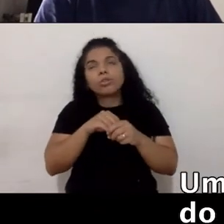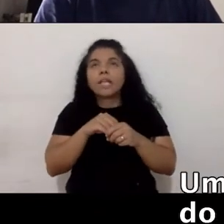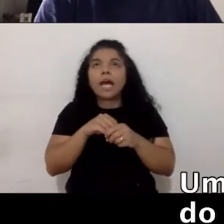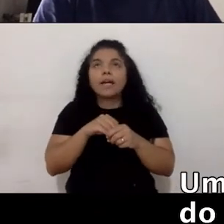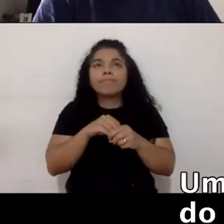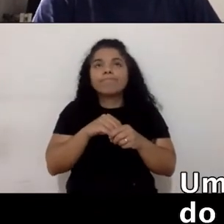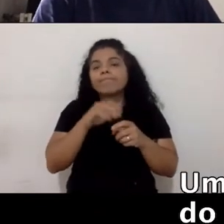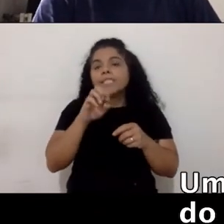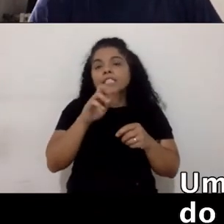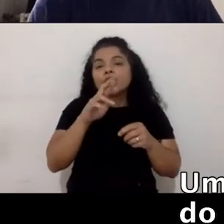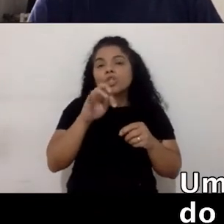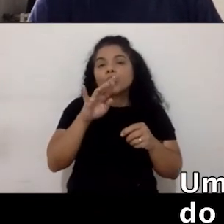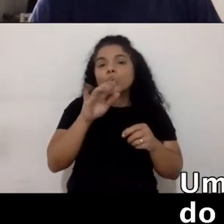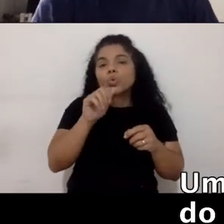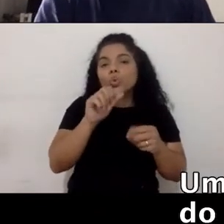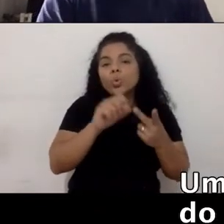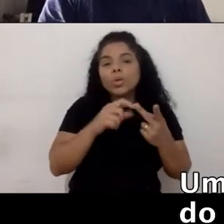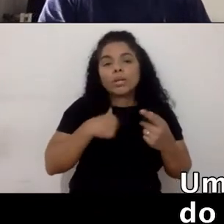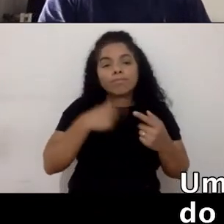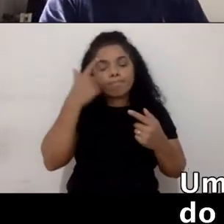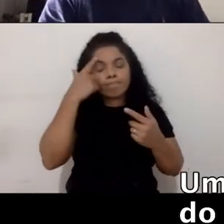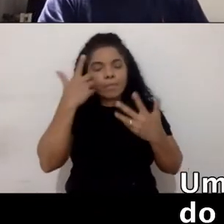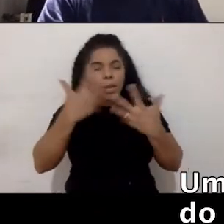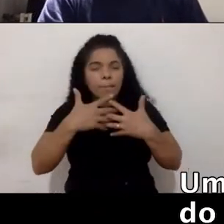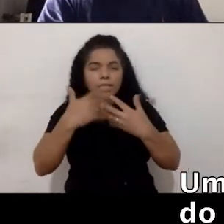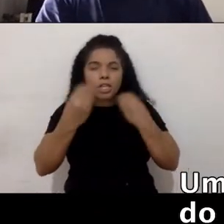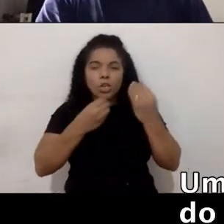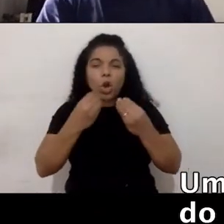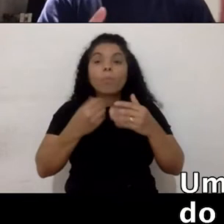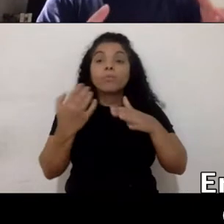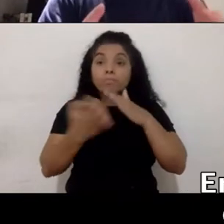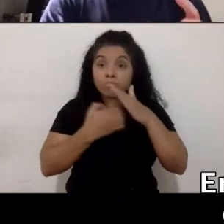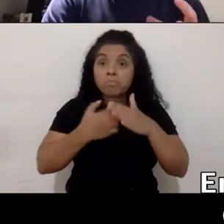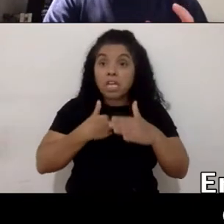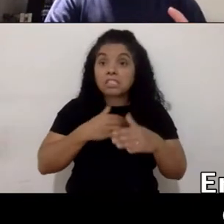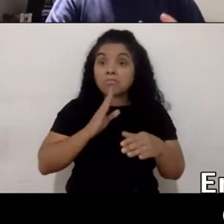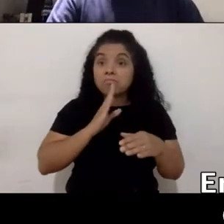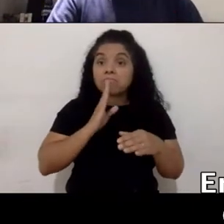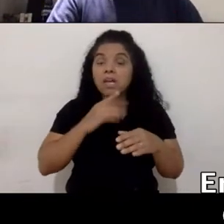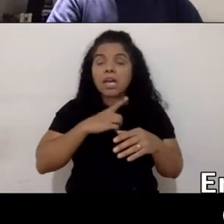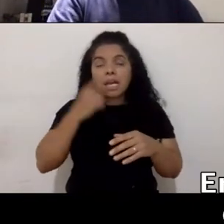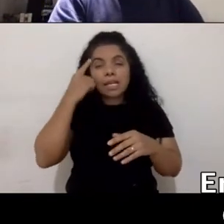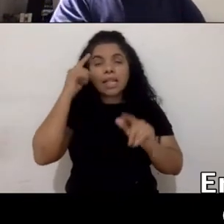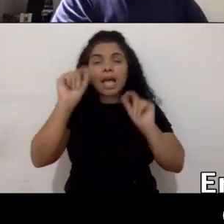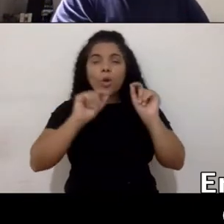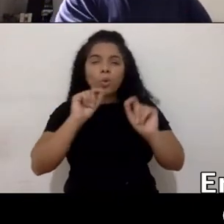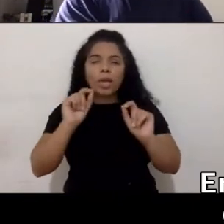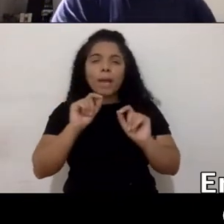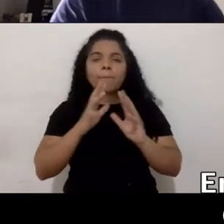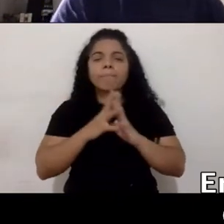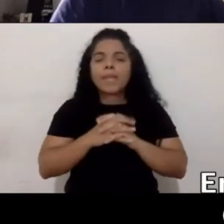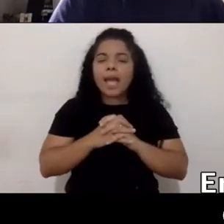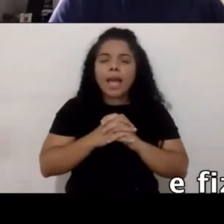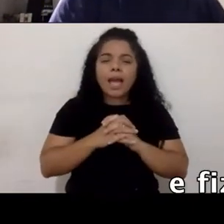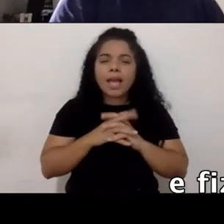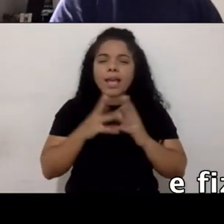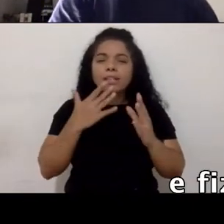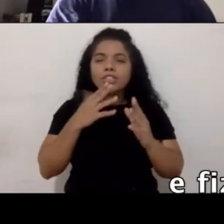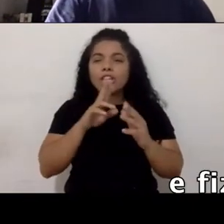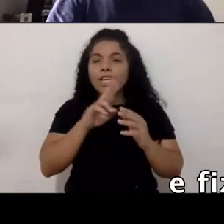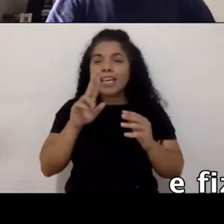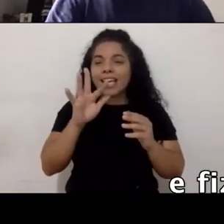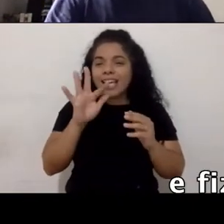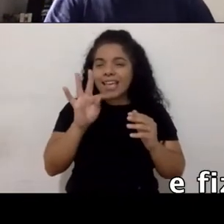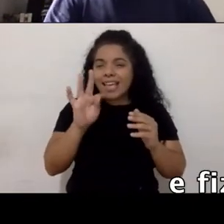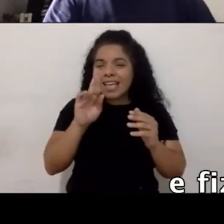one organization I know about has the idea of what they call a traffic. So they basically moved away from having a network team and what they call a traffic